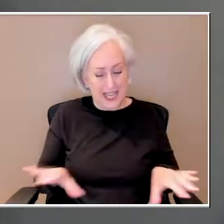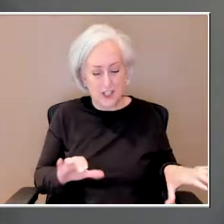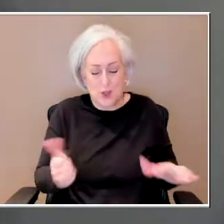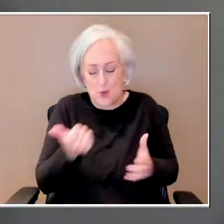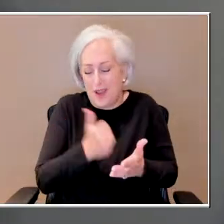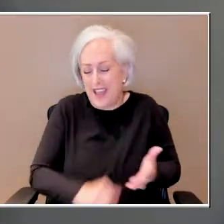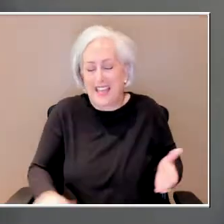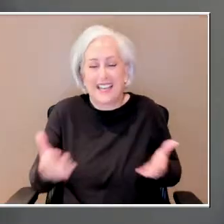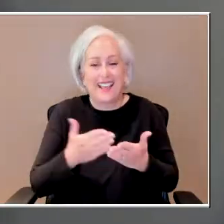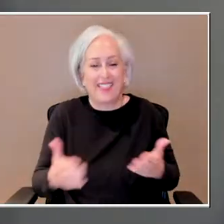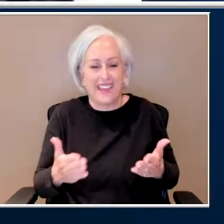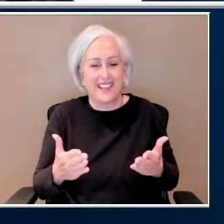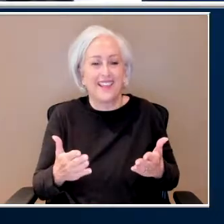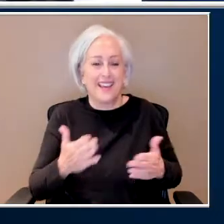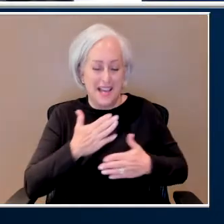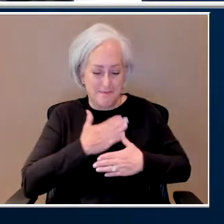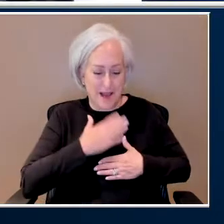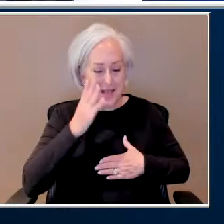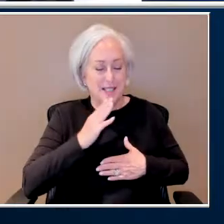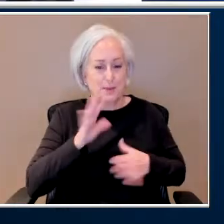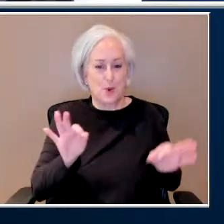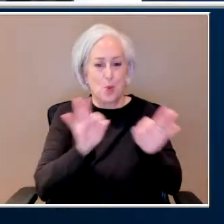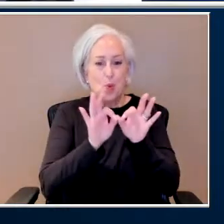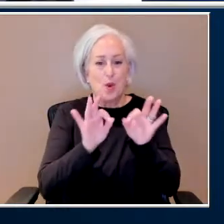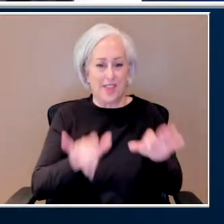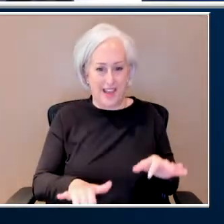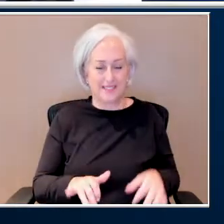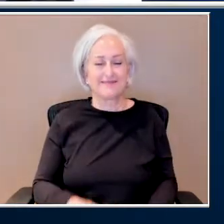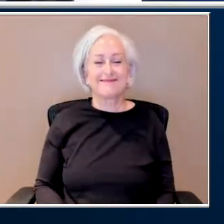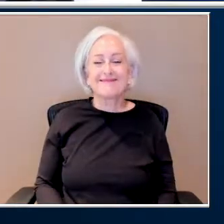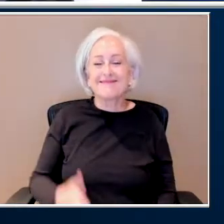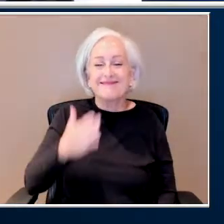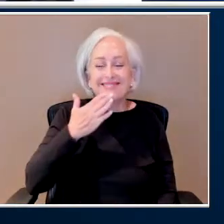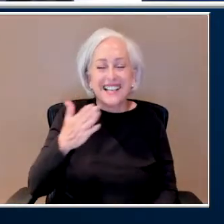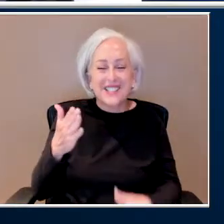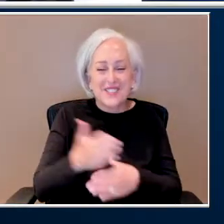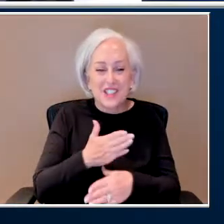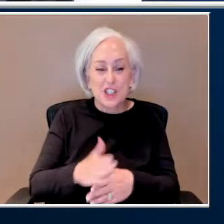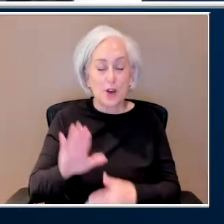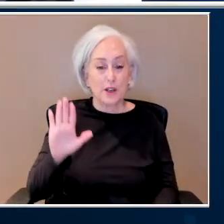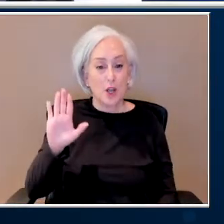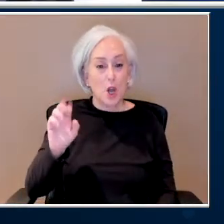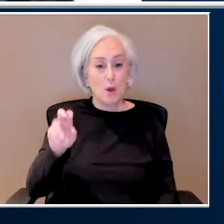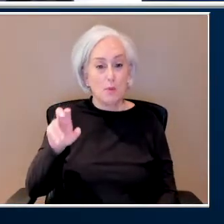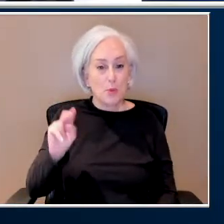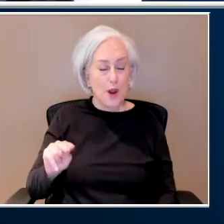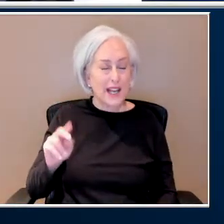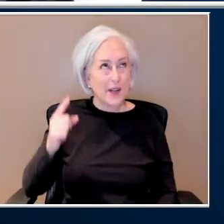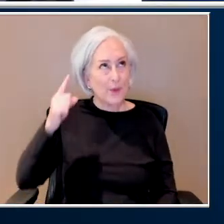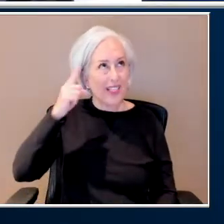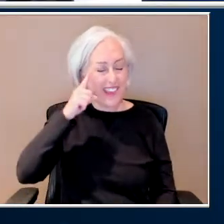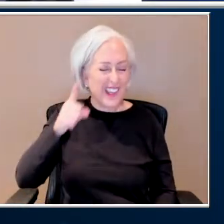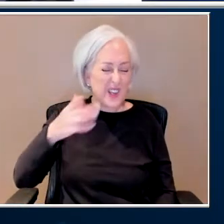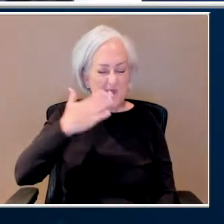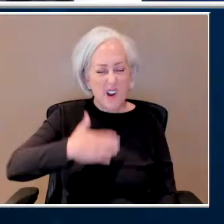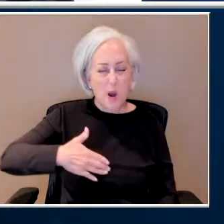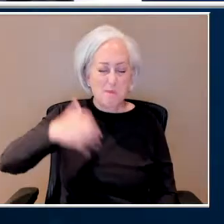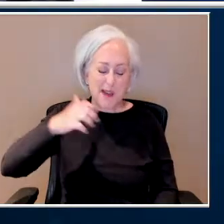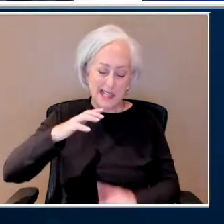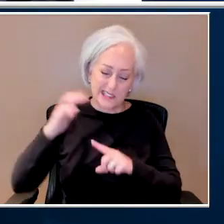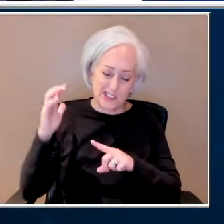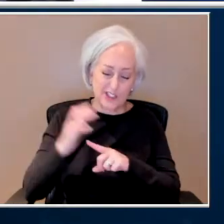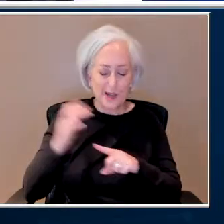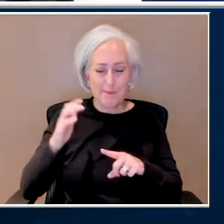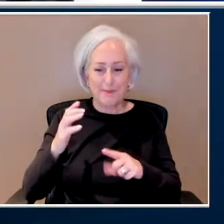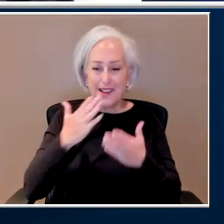it. Thank you so much for sharing. Brennan, we just think you're the best, and we're so glad you were with us today.